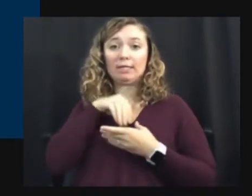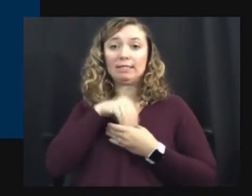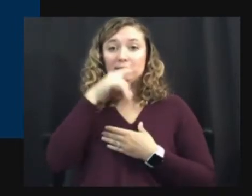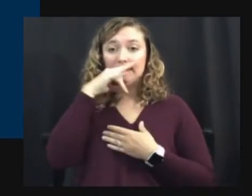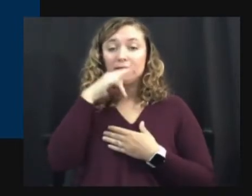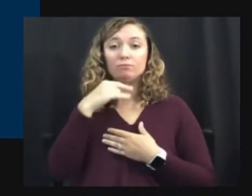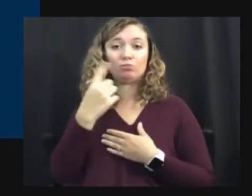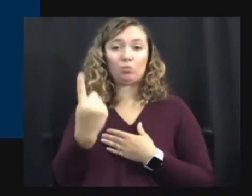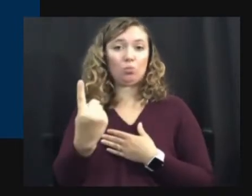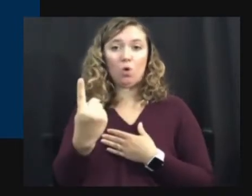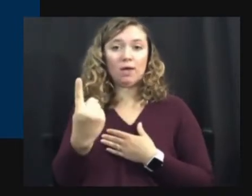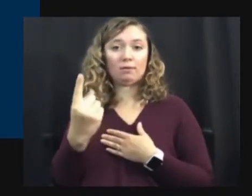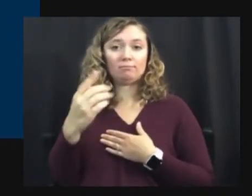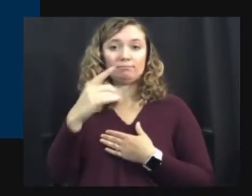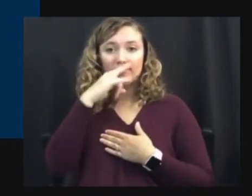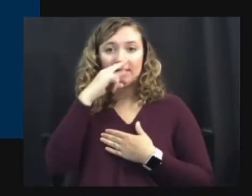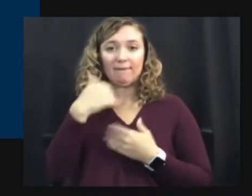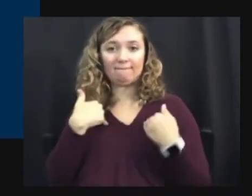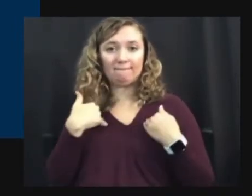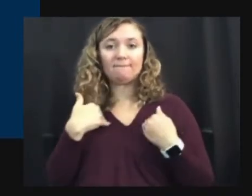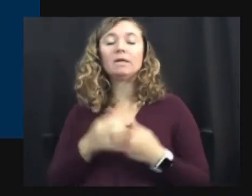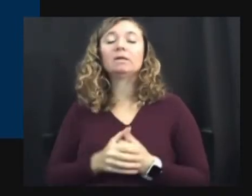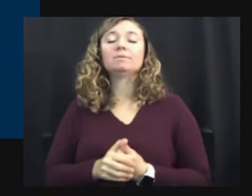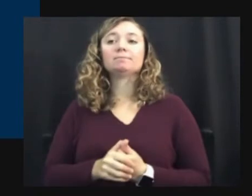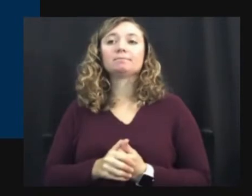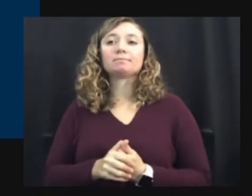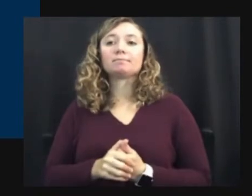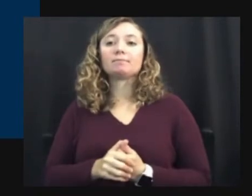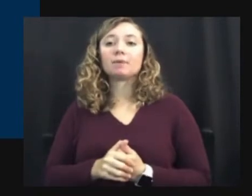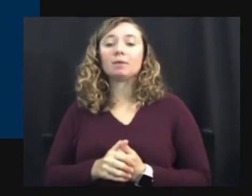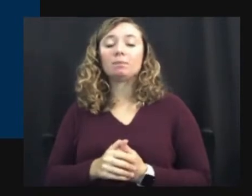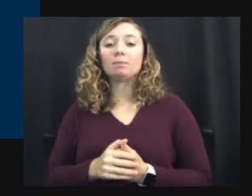child, but